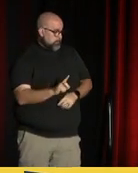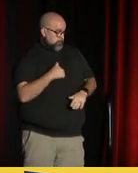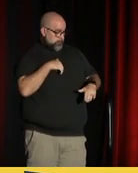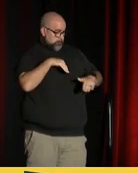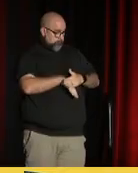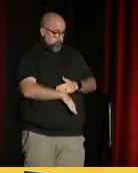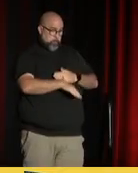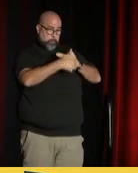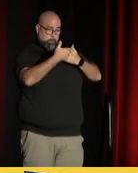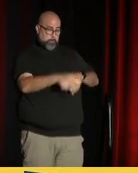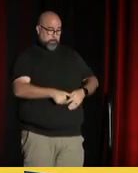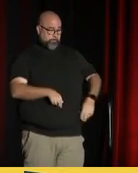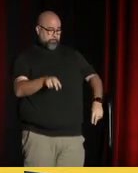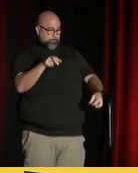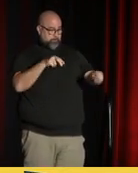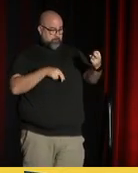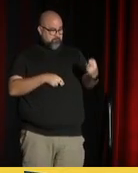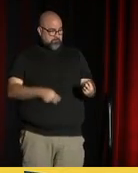room.